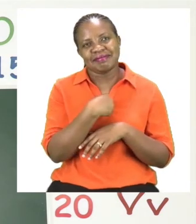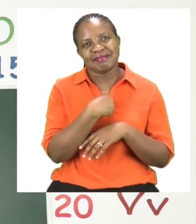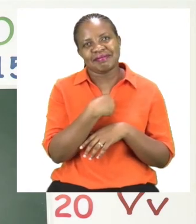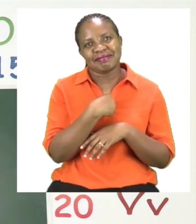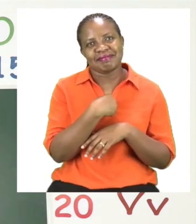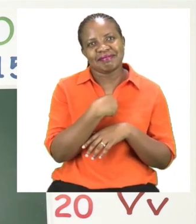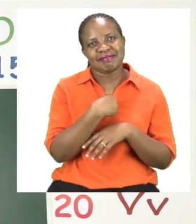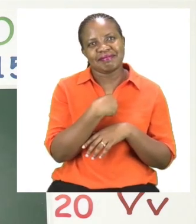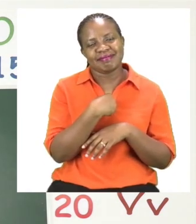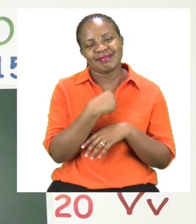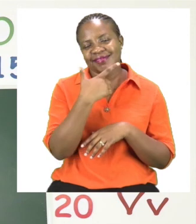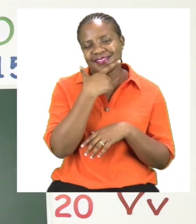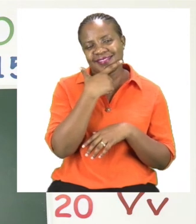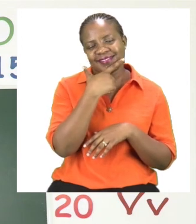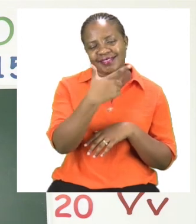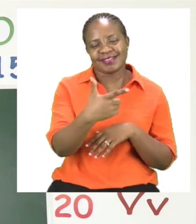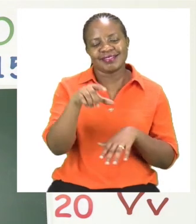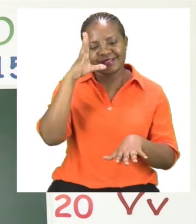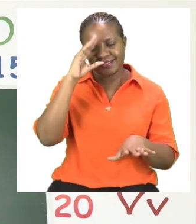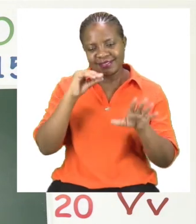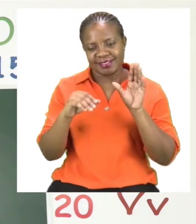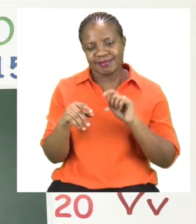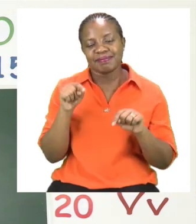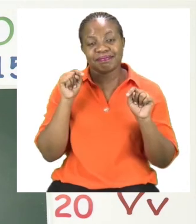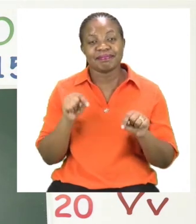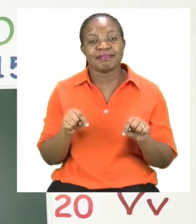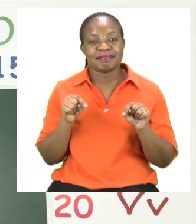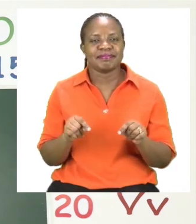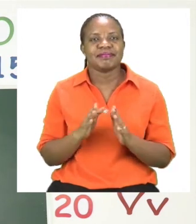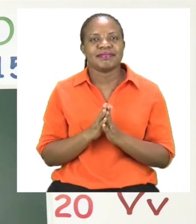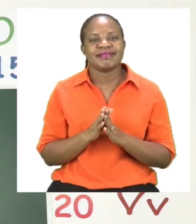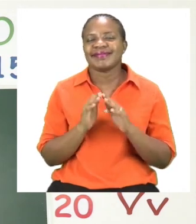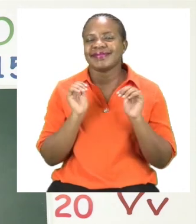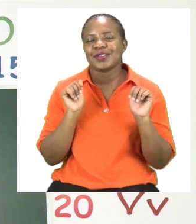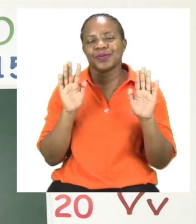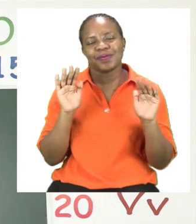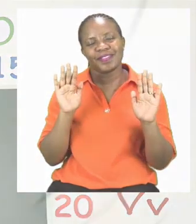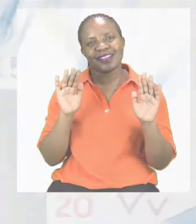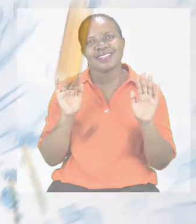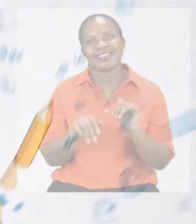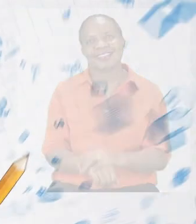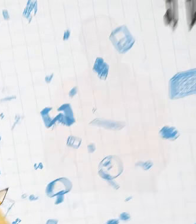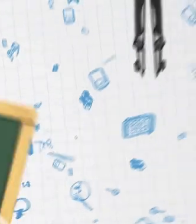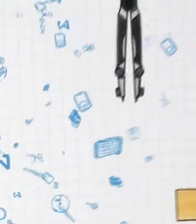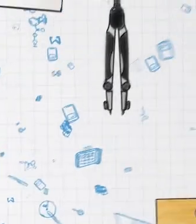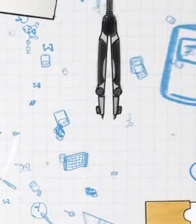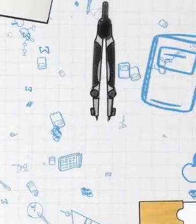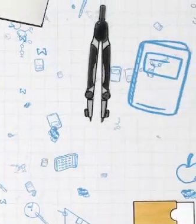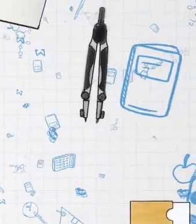would like to say thank you for joining us today and goodbye.